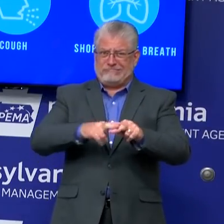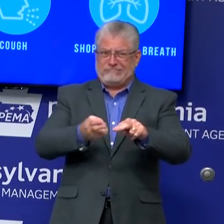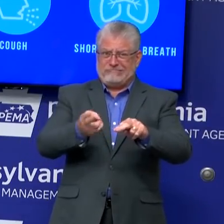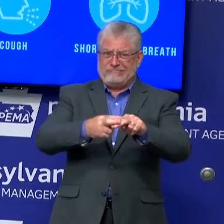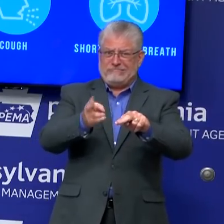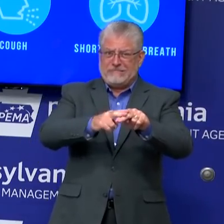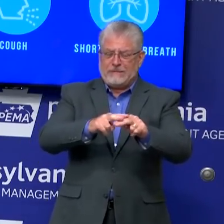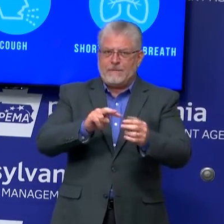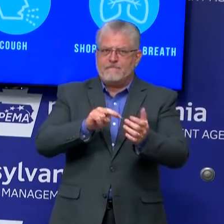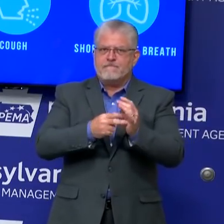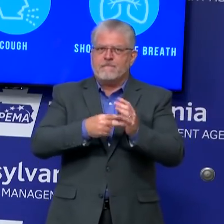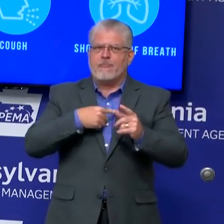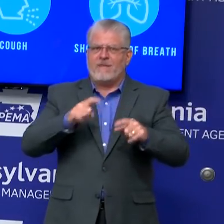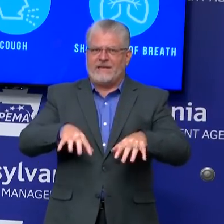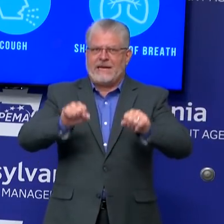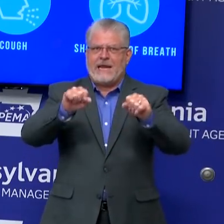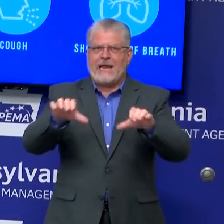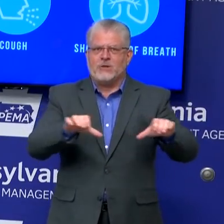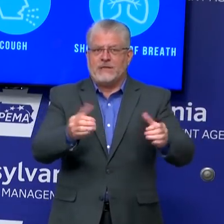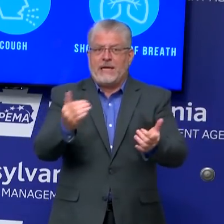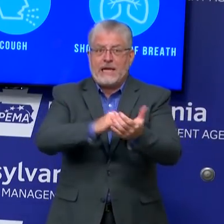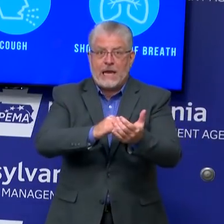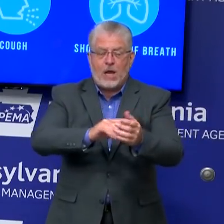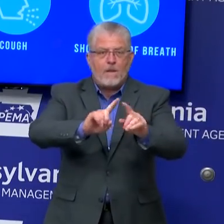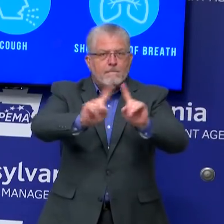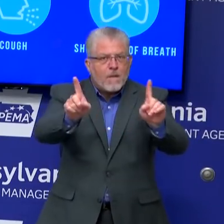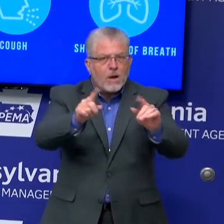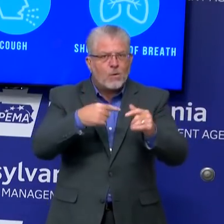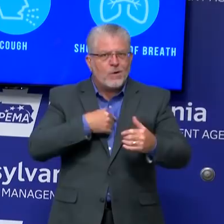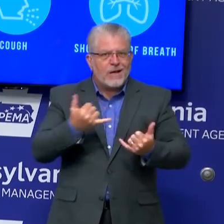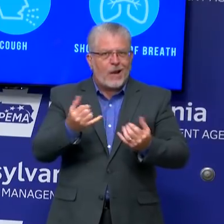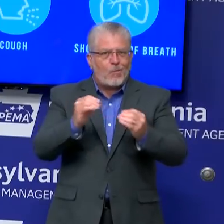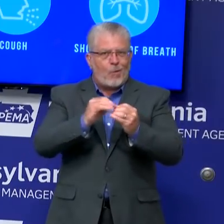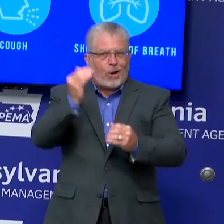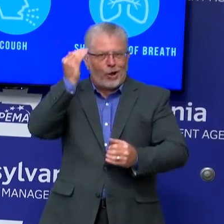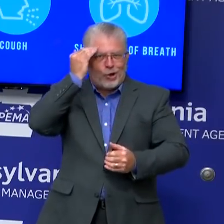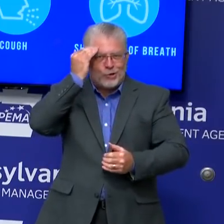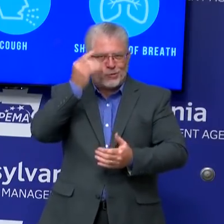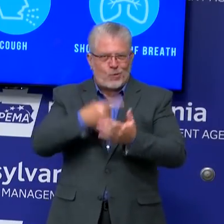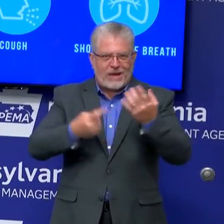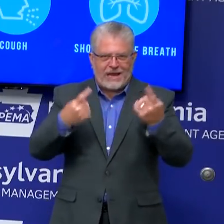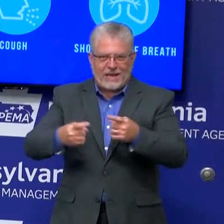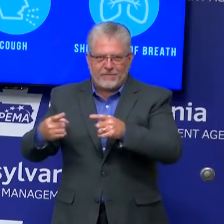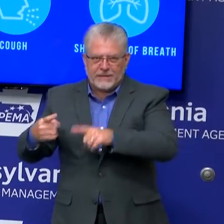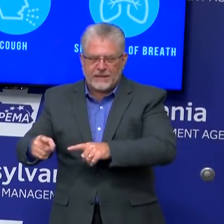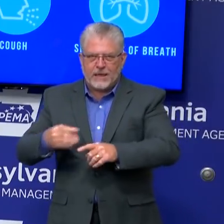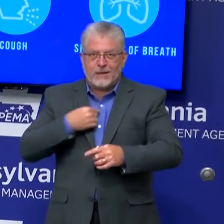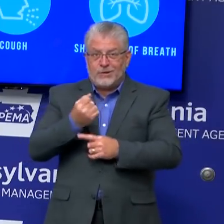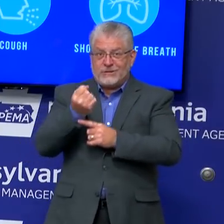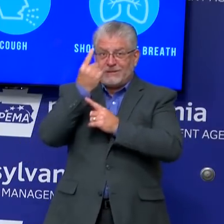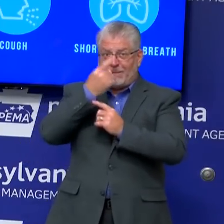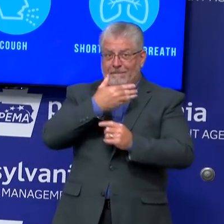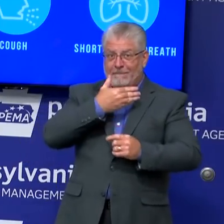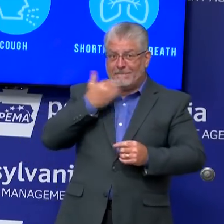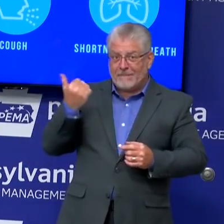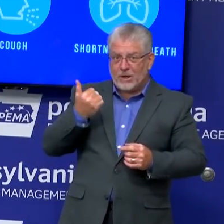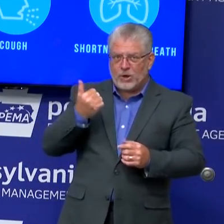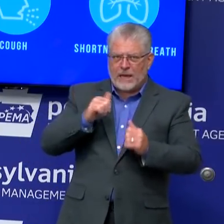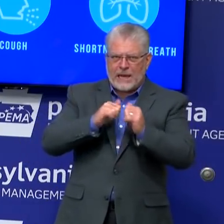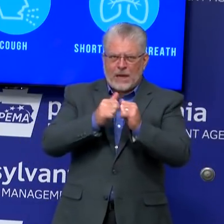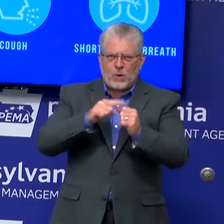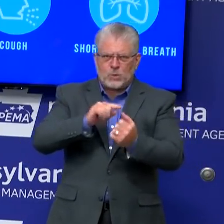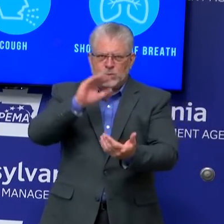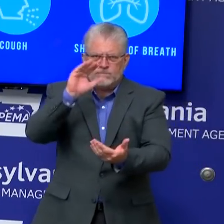more focused manner because we have a better sense of how this virus is affecting Pennsylvanians. Through contact tracing,